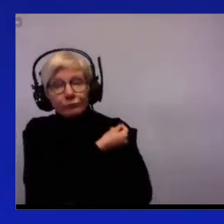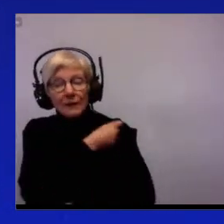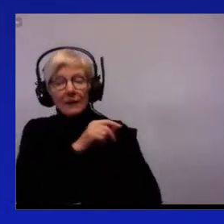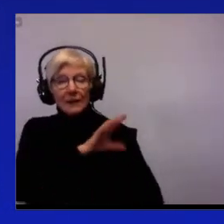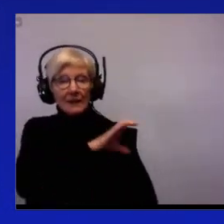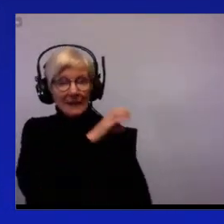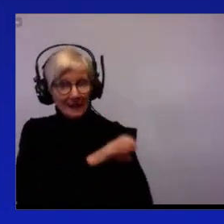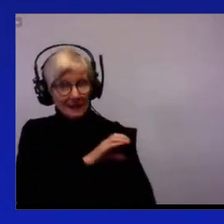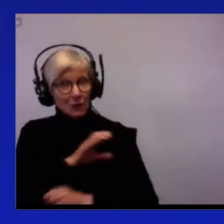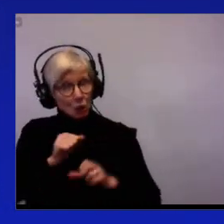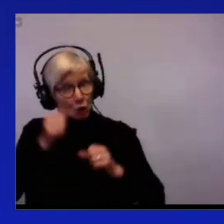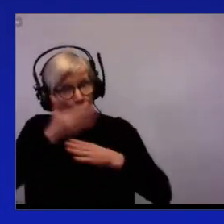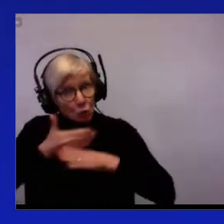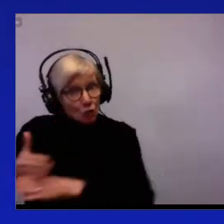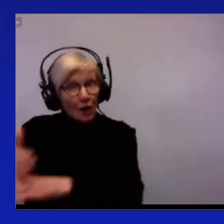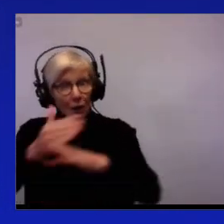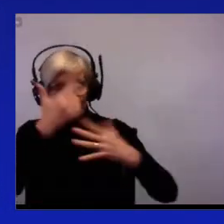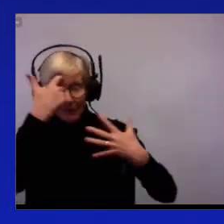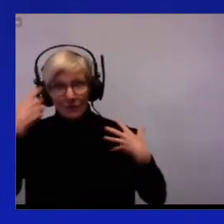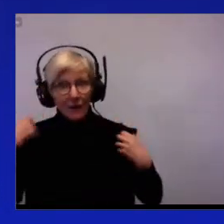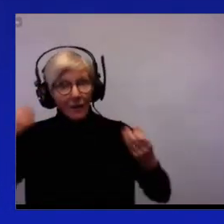be explored?